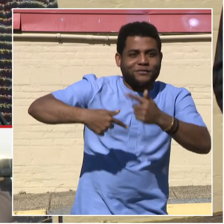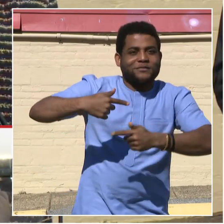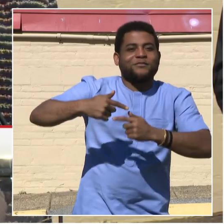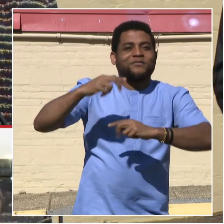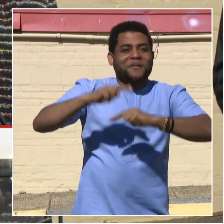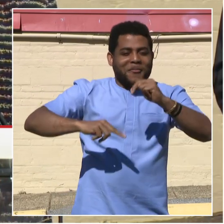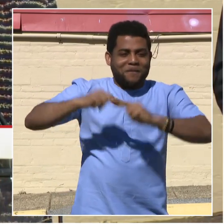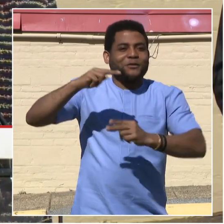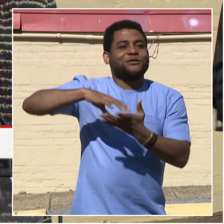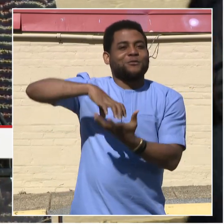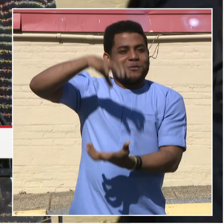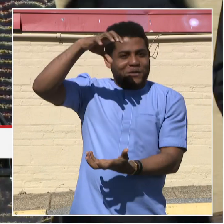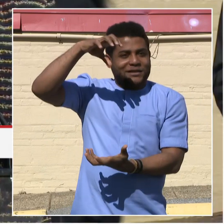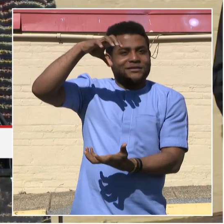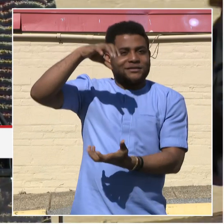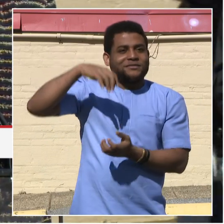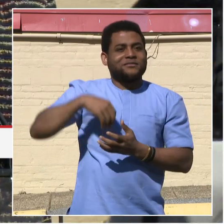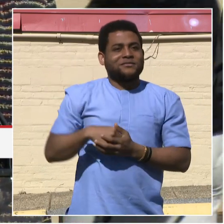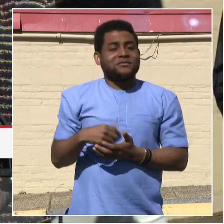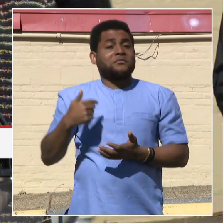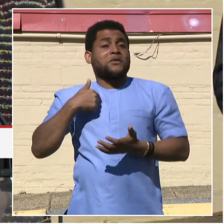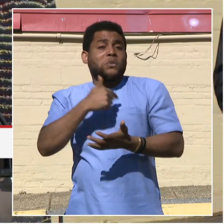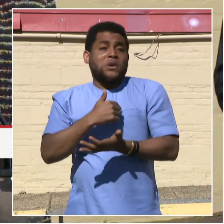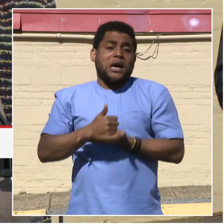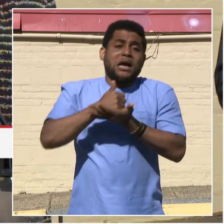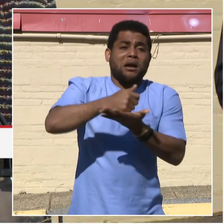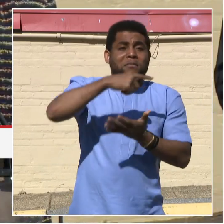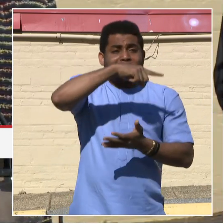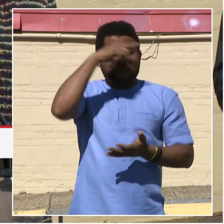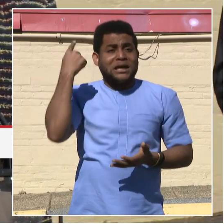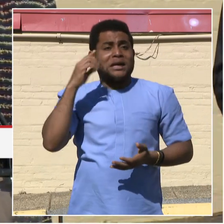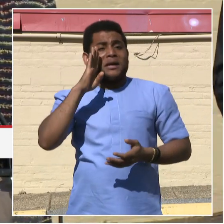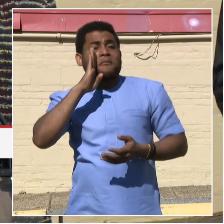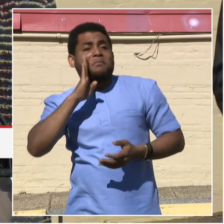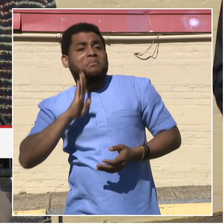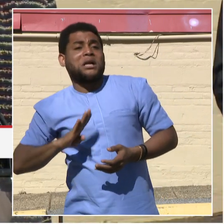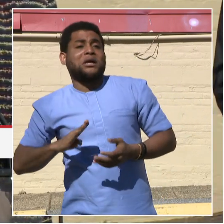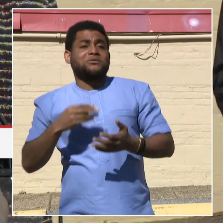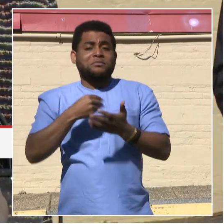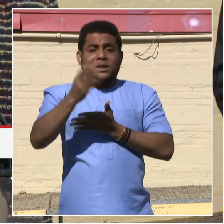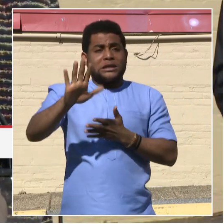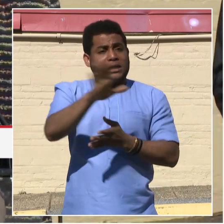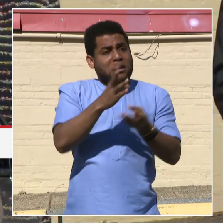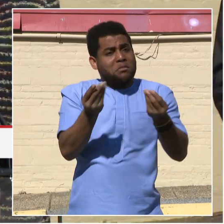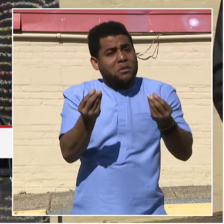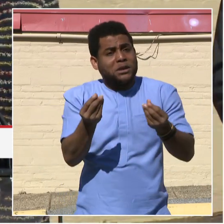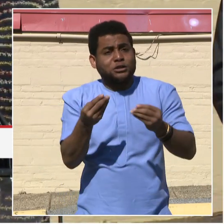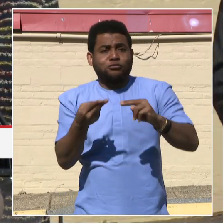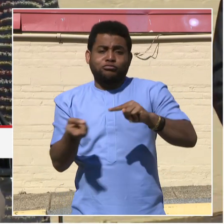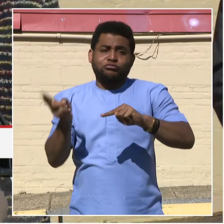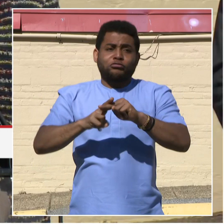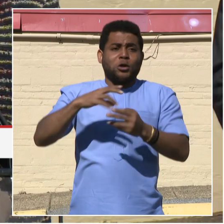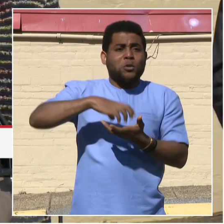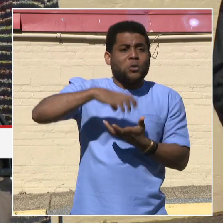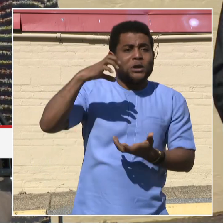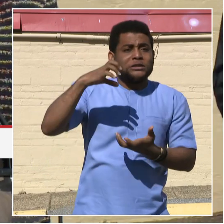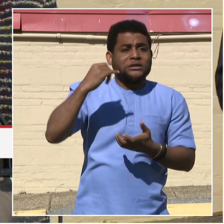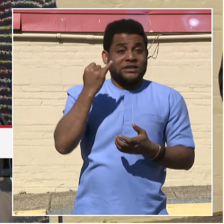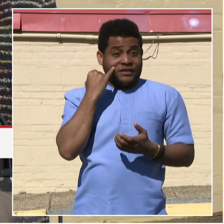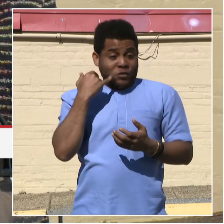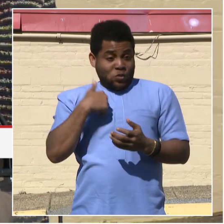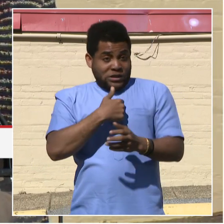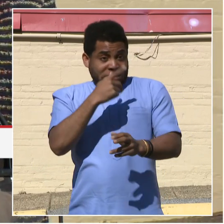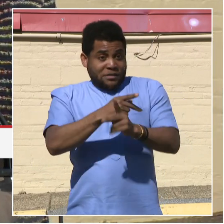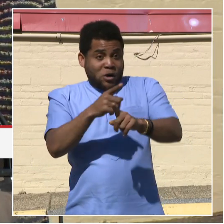things. We can help Black and brown residents buy property and increase their wealth. if we can keep more longtime